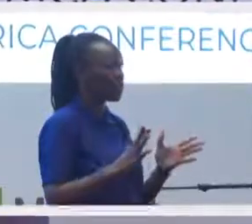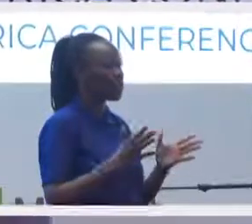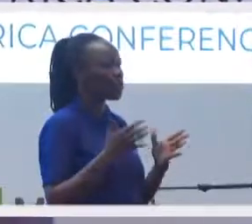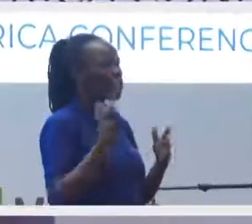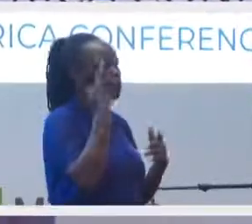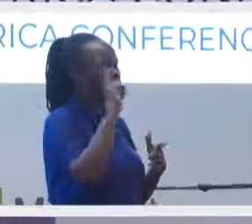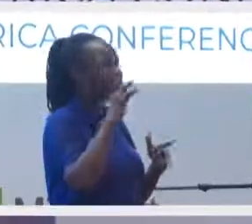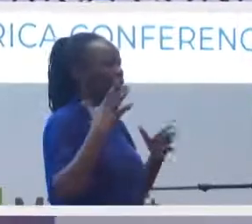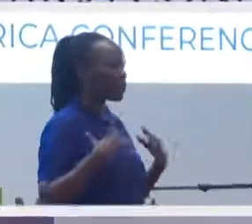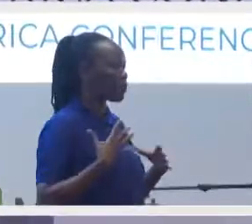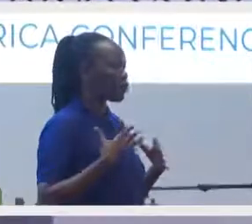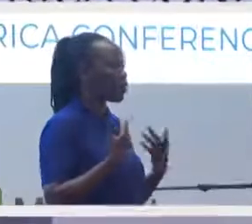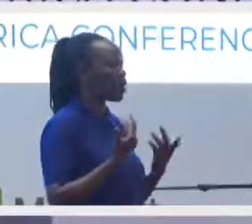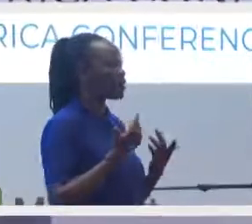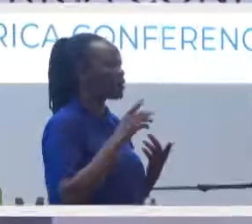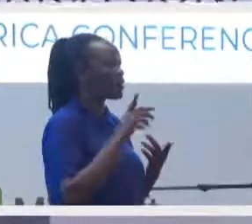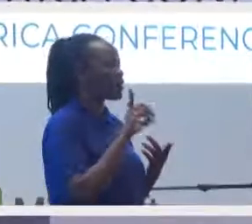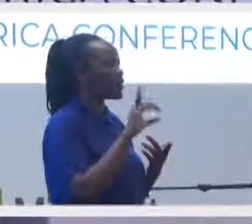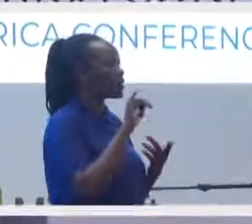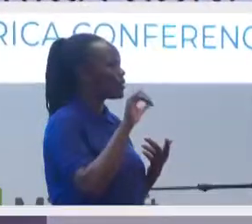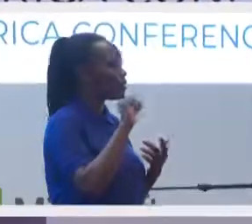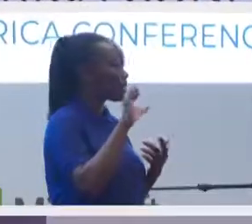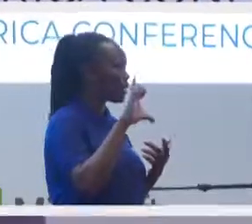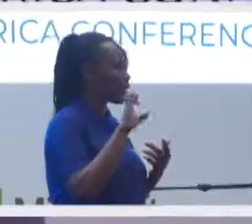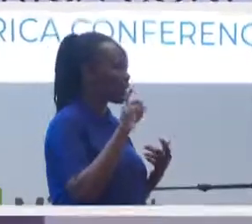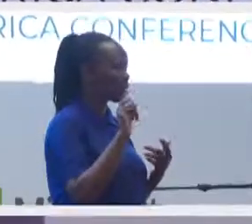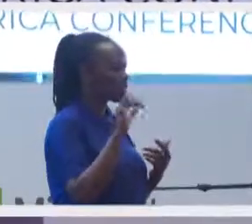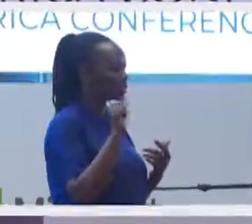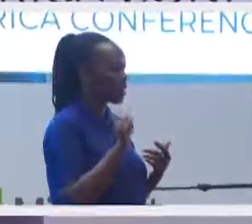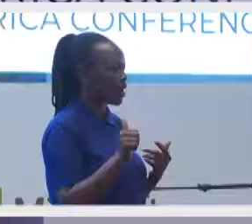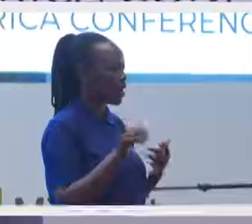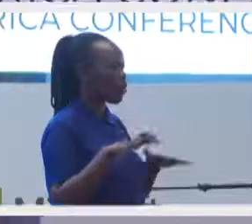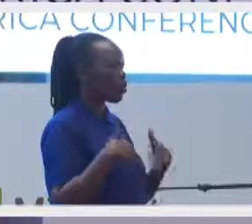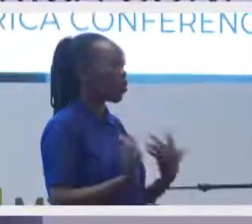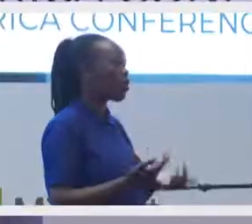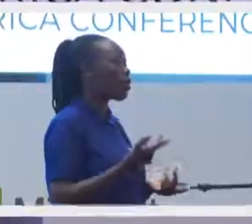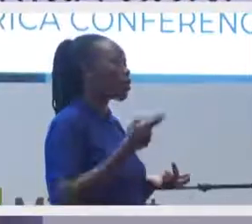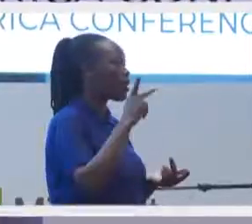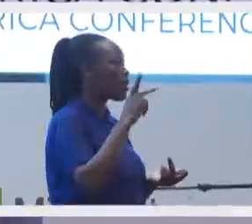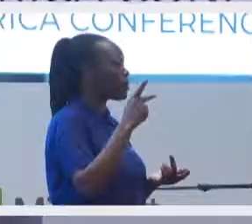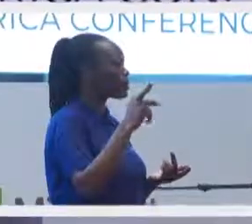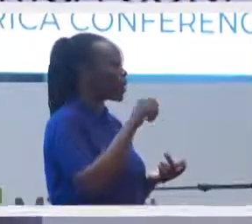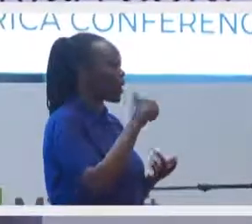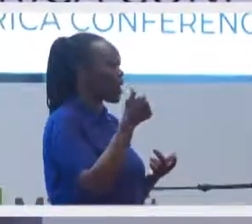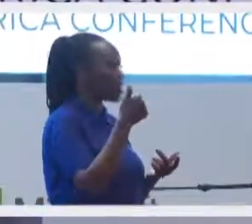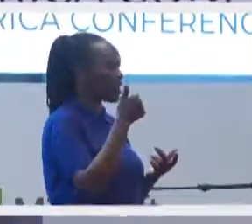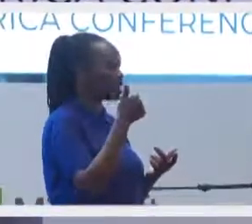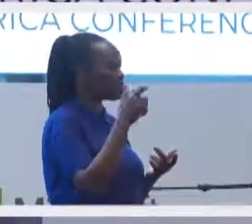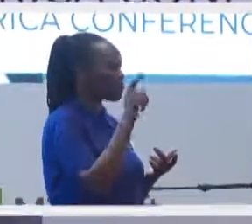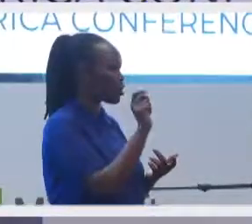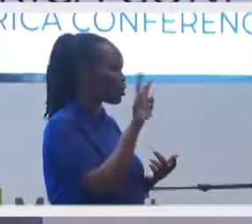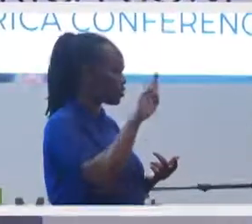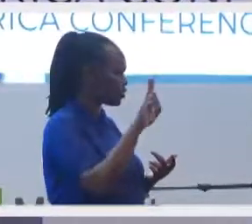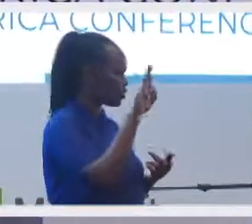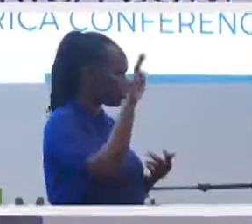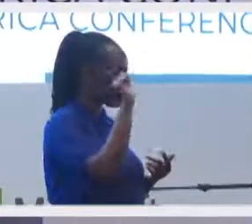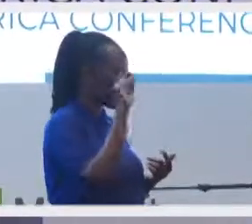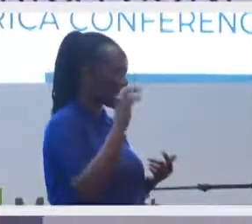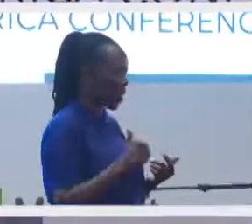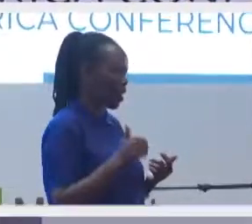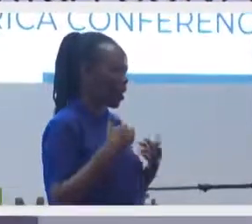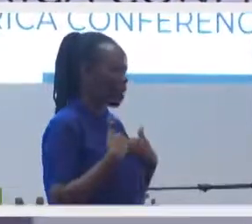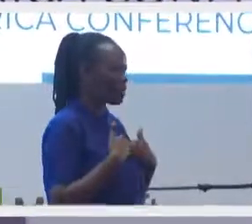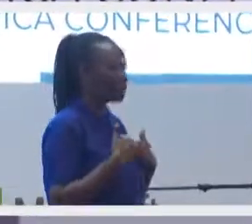quadriplegic or Parkinson's, people with Parkinson's or essential tremor. And